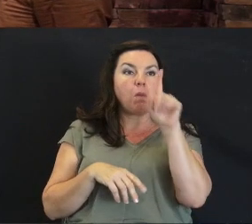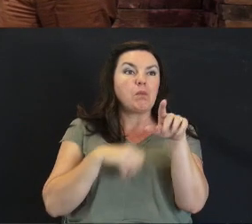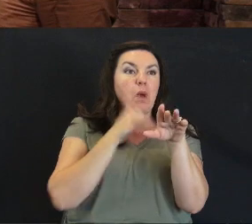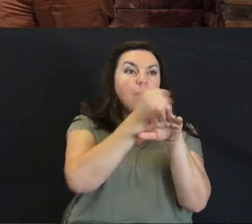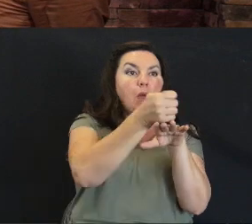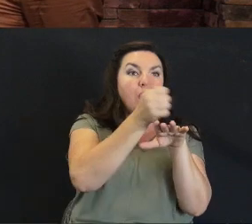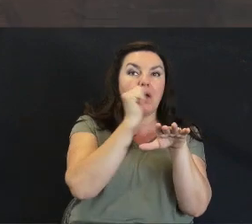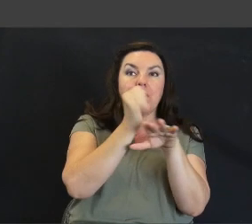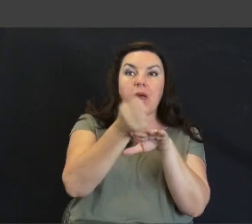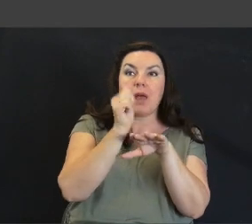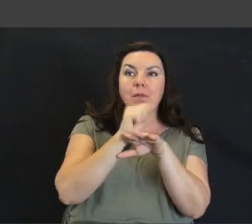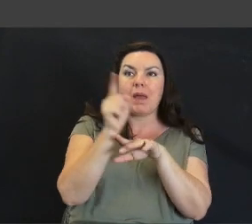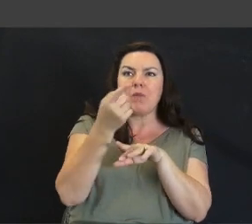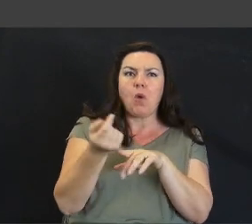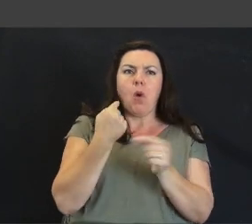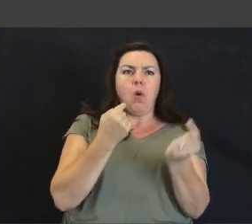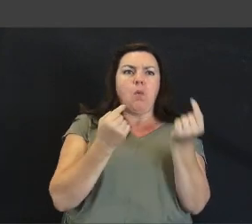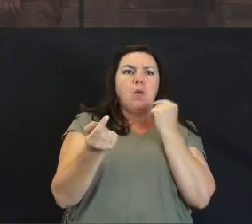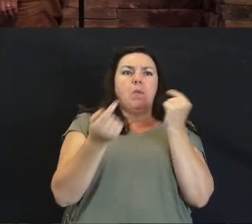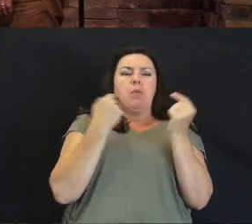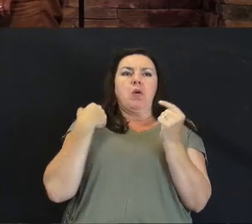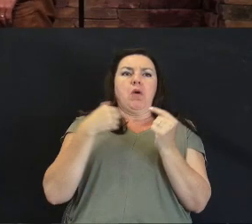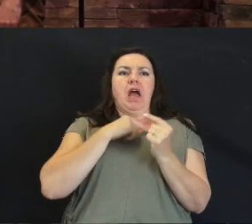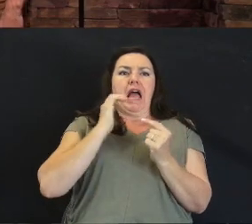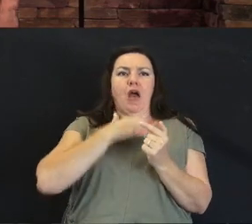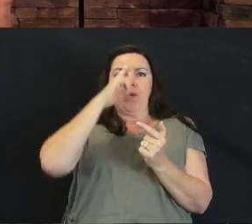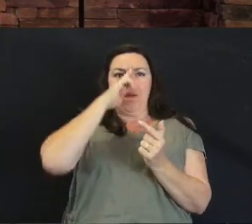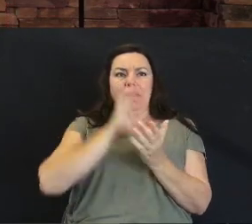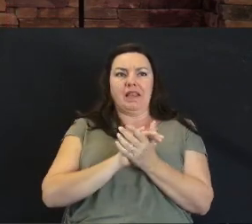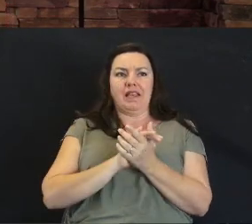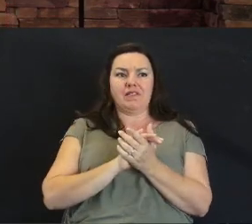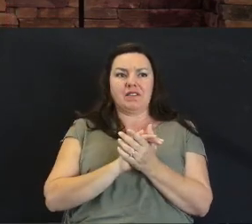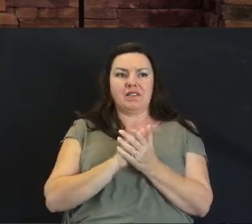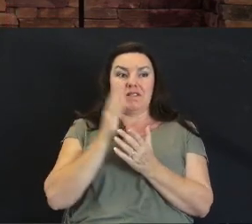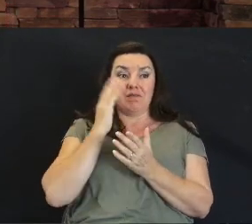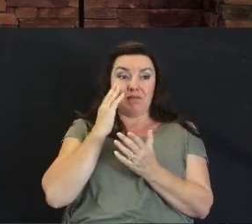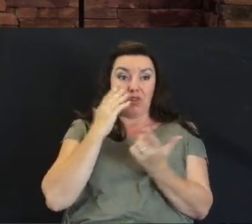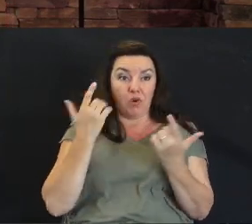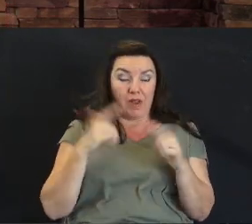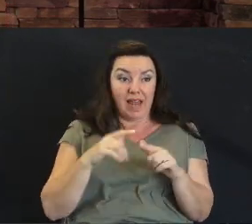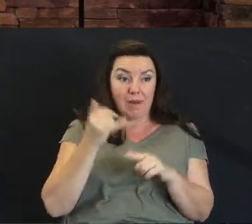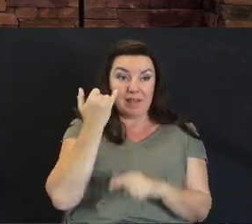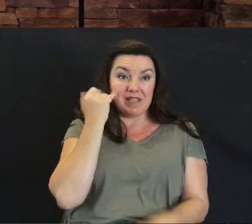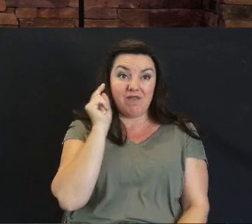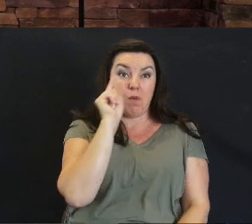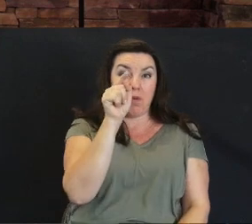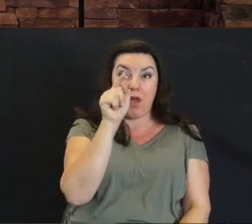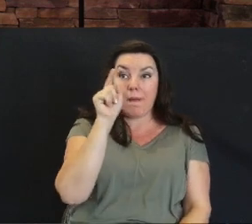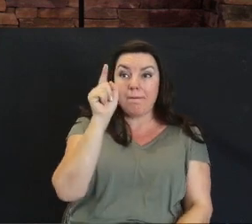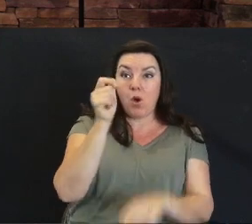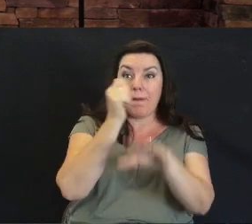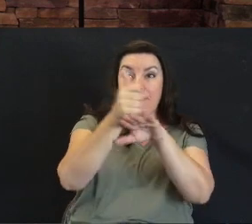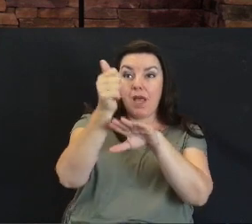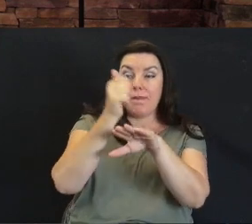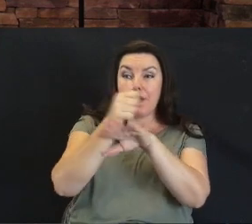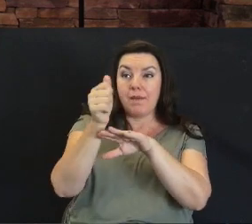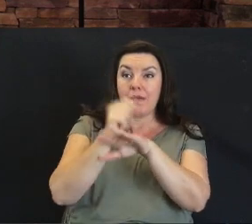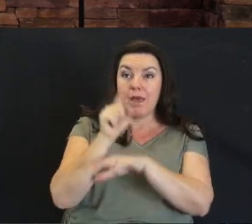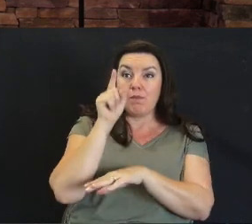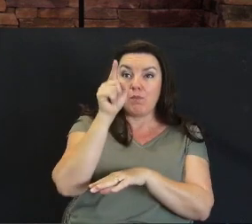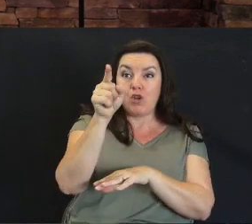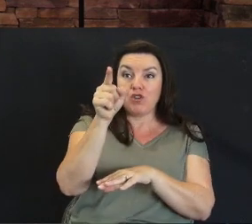there That are attacking us Or that are coming against our beliefs But you know what happens When you're constantly Pointing your finger out there Point your finger